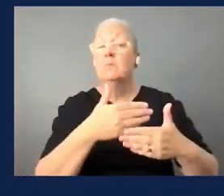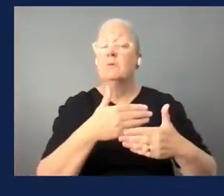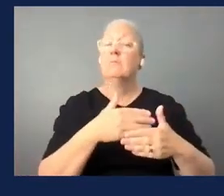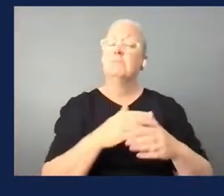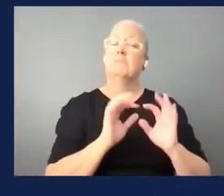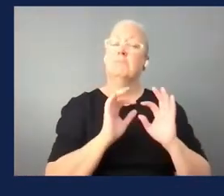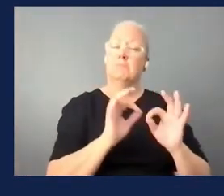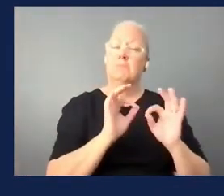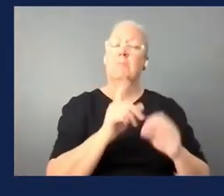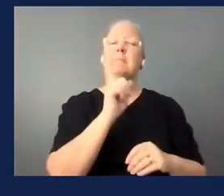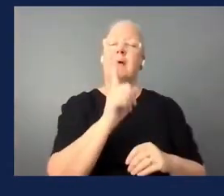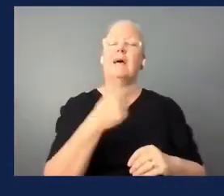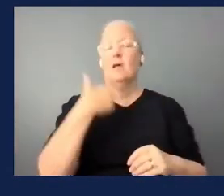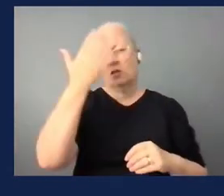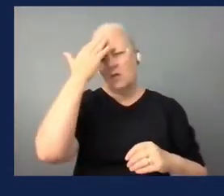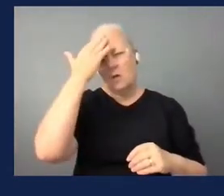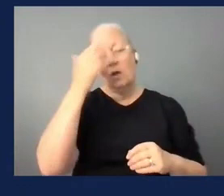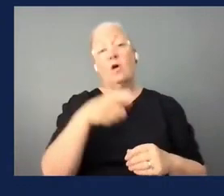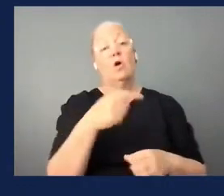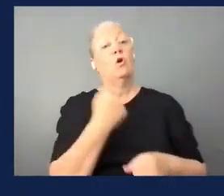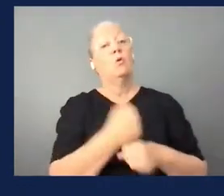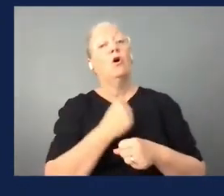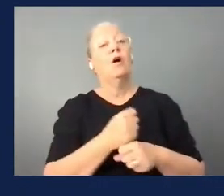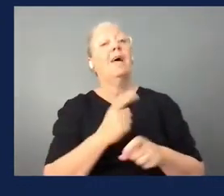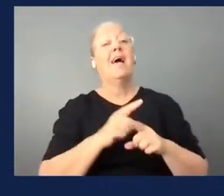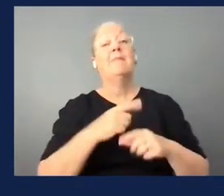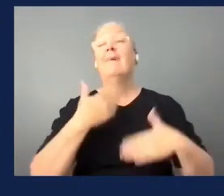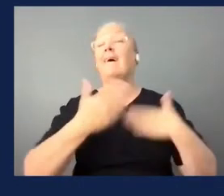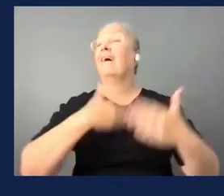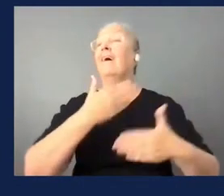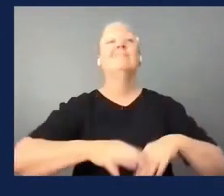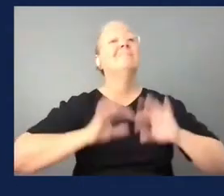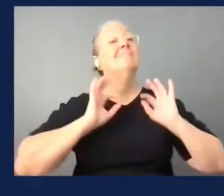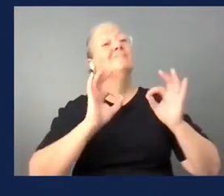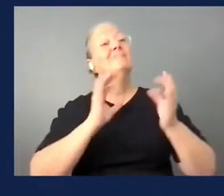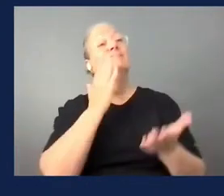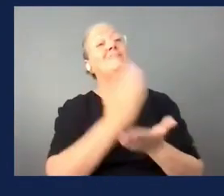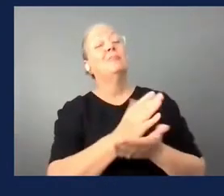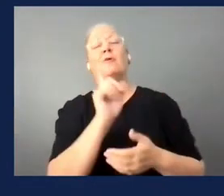do. The work never stops. If we can go to the next slide, please.